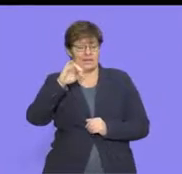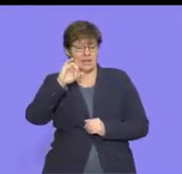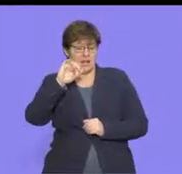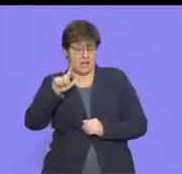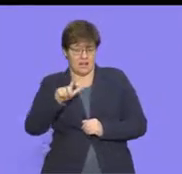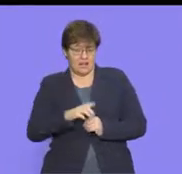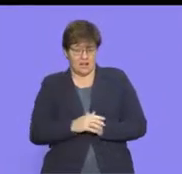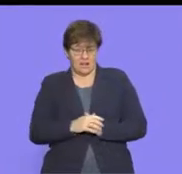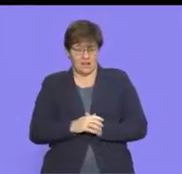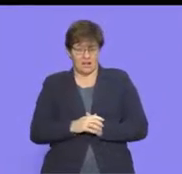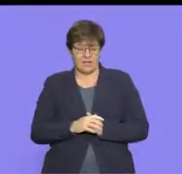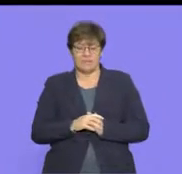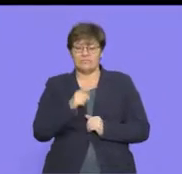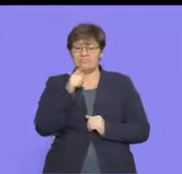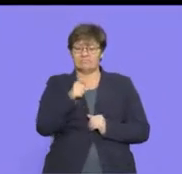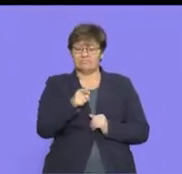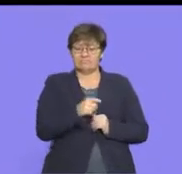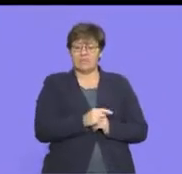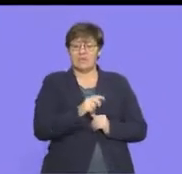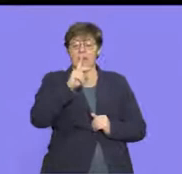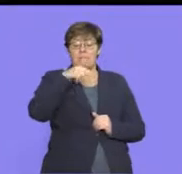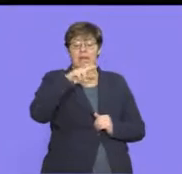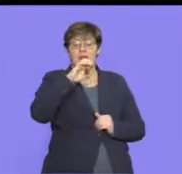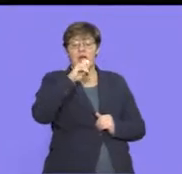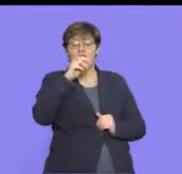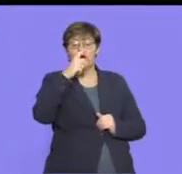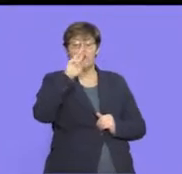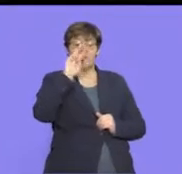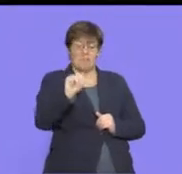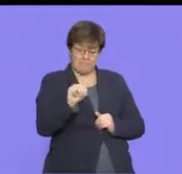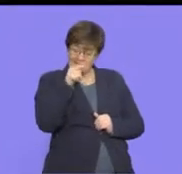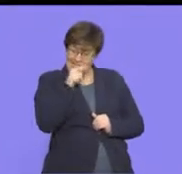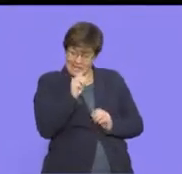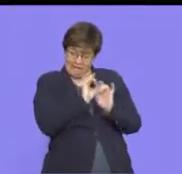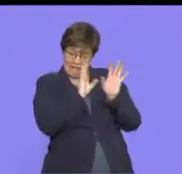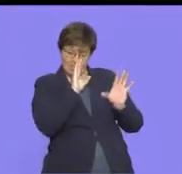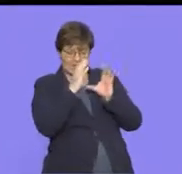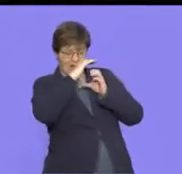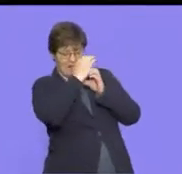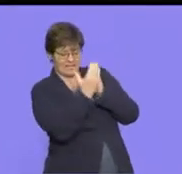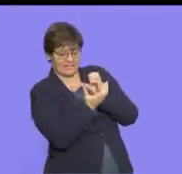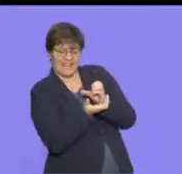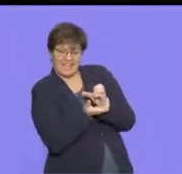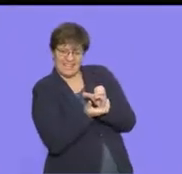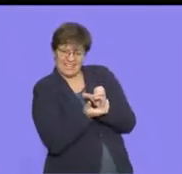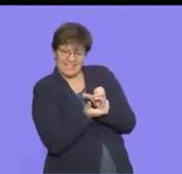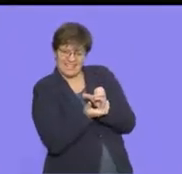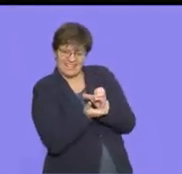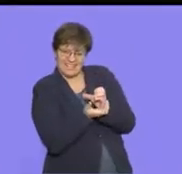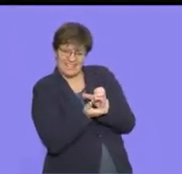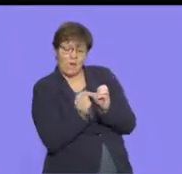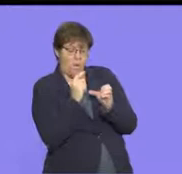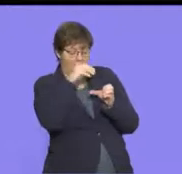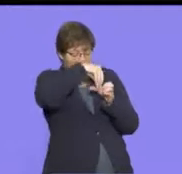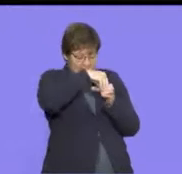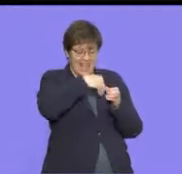in our surprise that you're going to see the pericardium very clearly. And it's in the sac. And why is it in the sac? Because